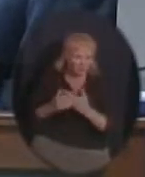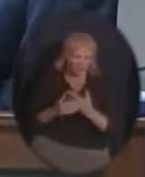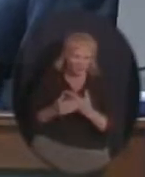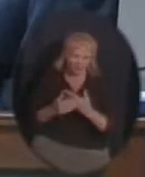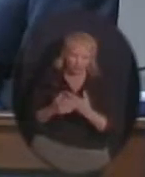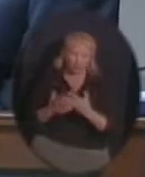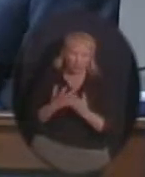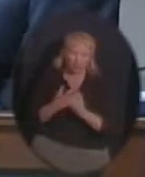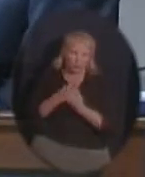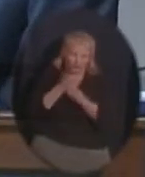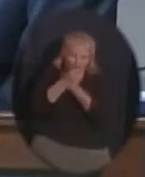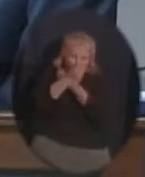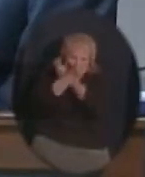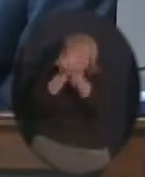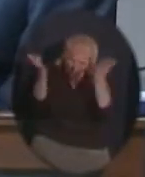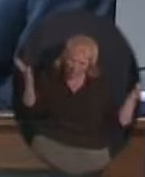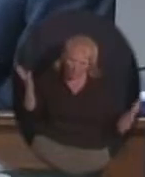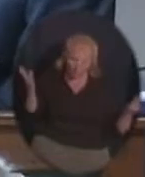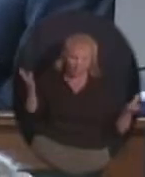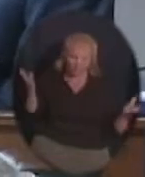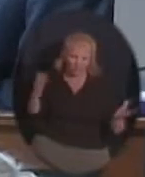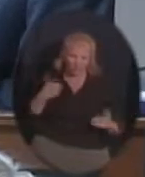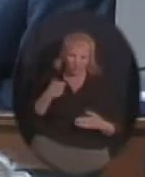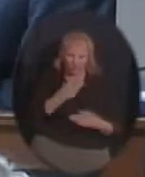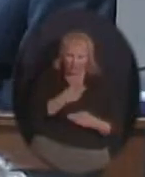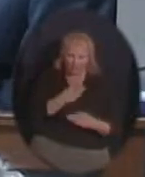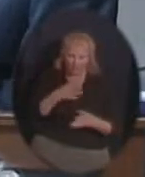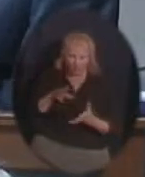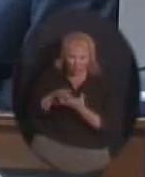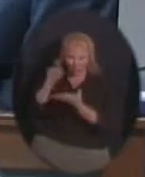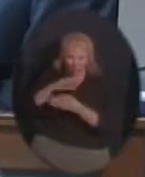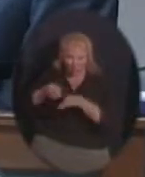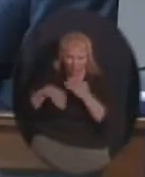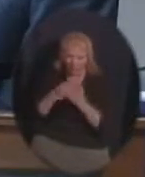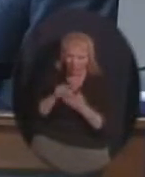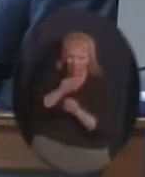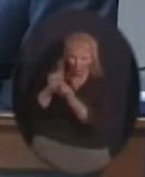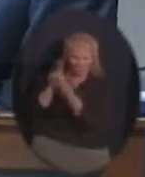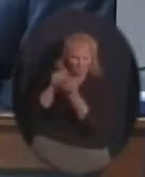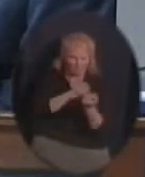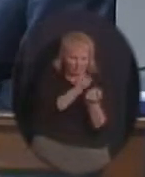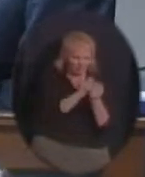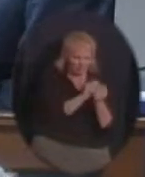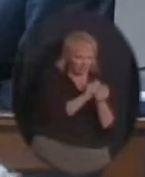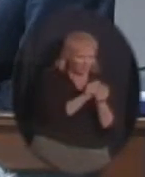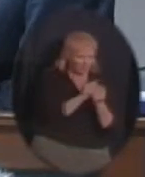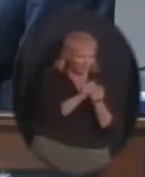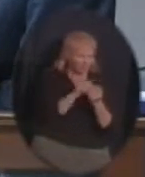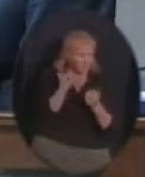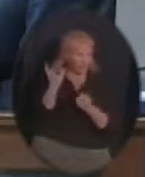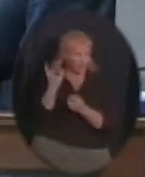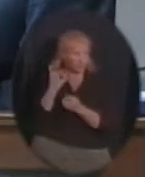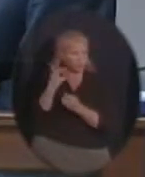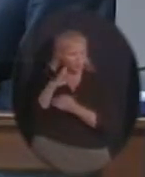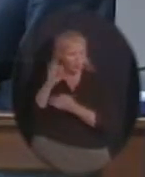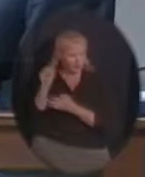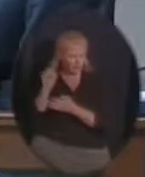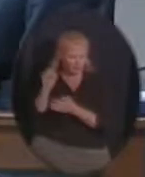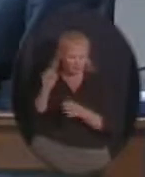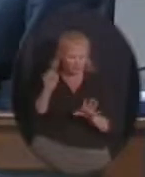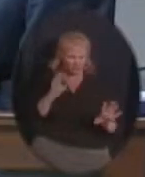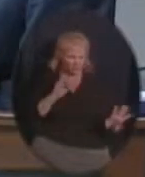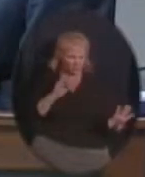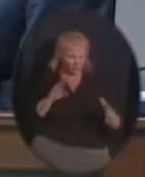as far as learning to know something about those particular vendors and what they could offer to us. Mr. Diener, could you talk about that just a minute? Was it a